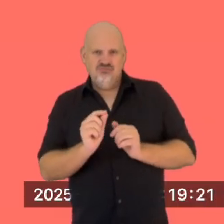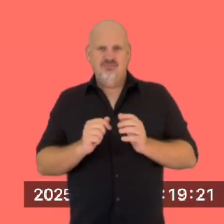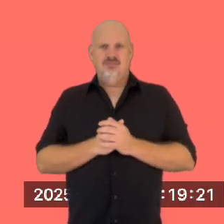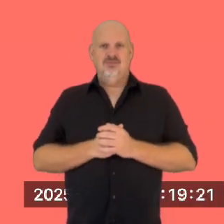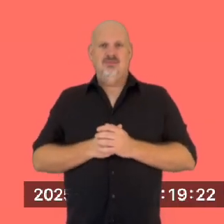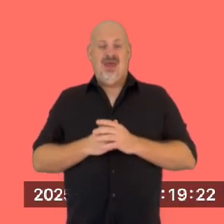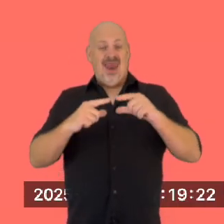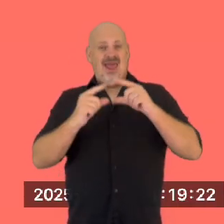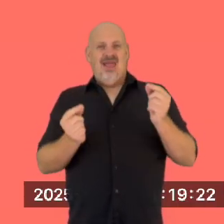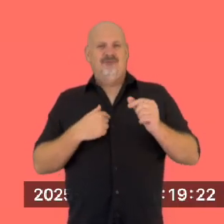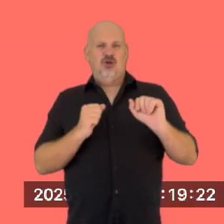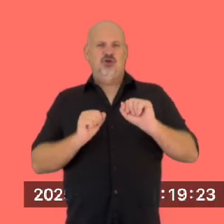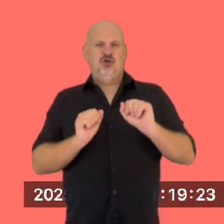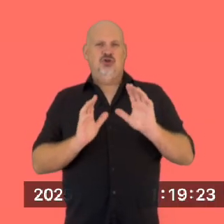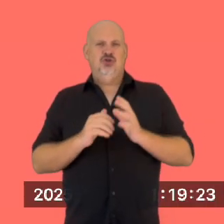there.